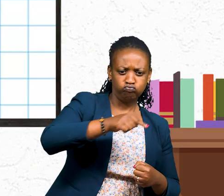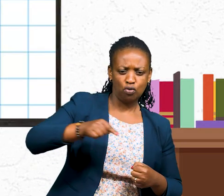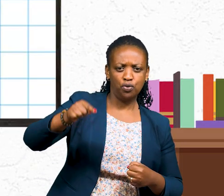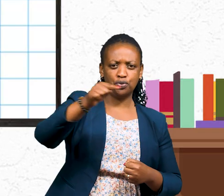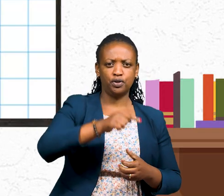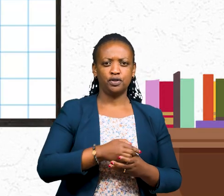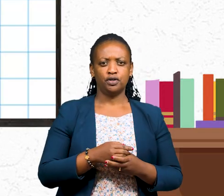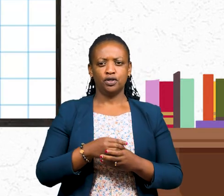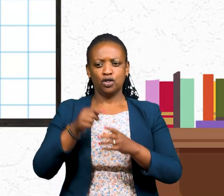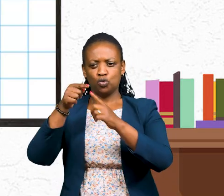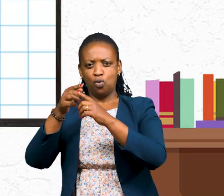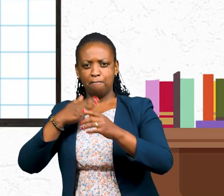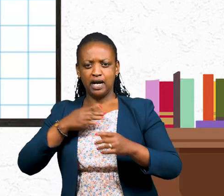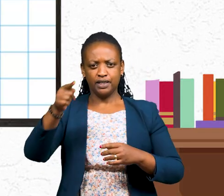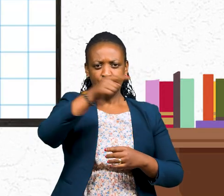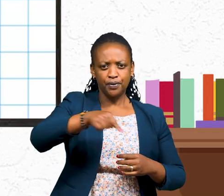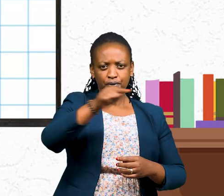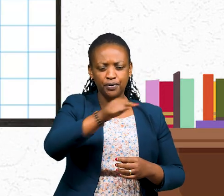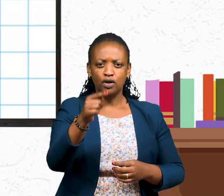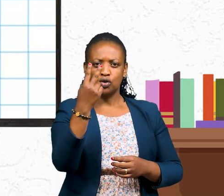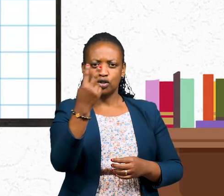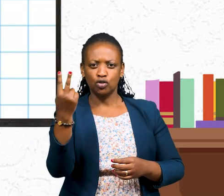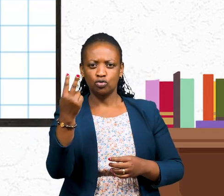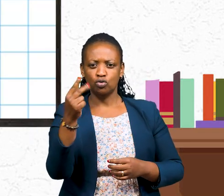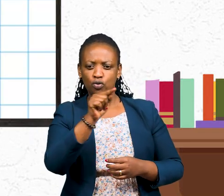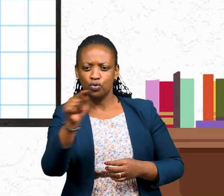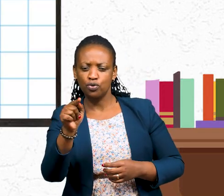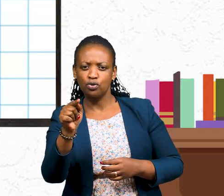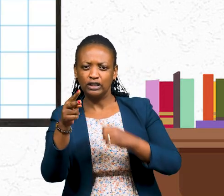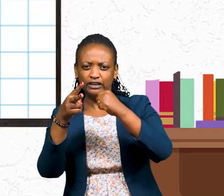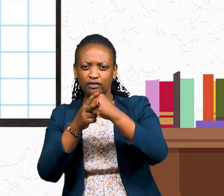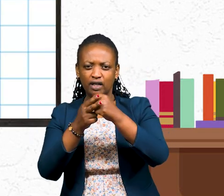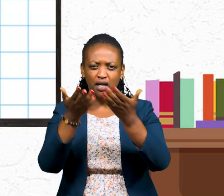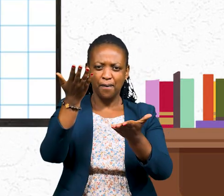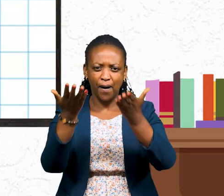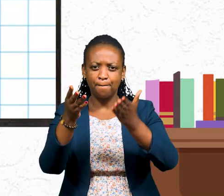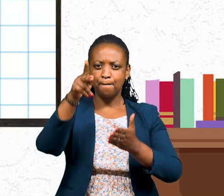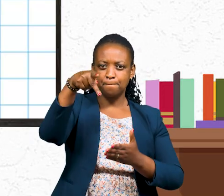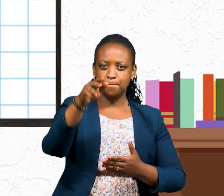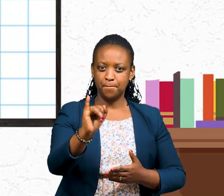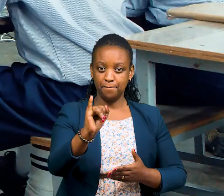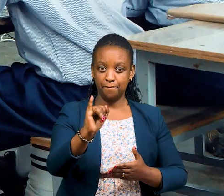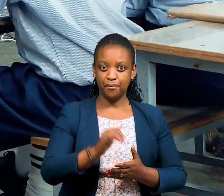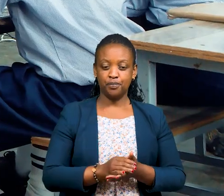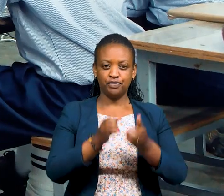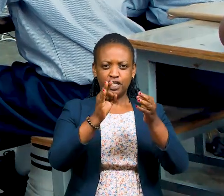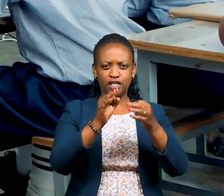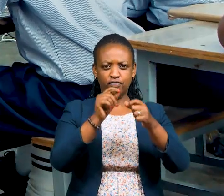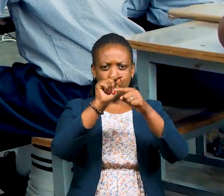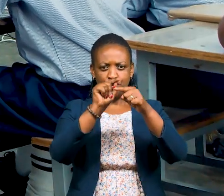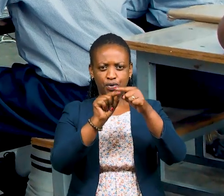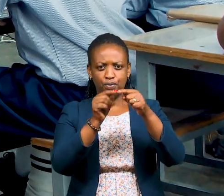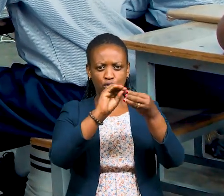circumference to my diameter. 22/7 is an approximation for pi. If